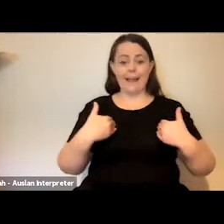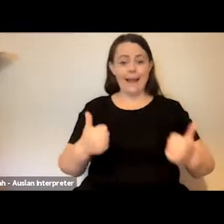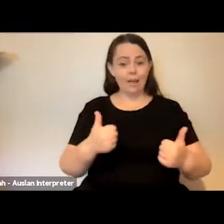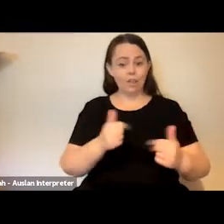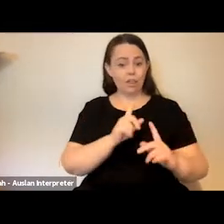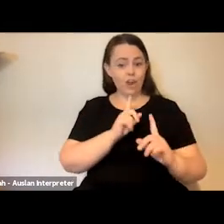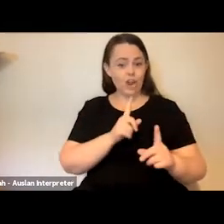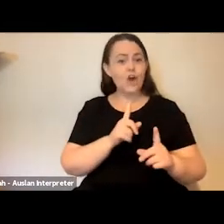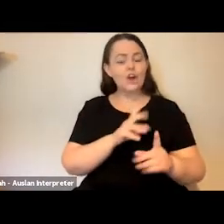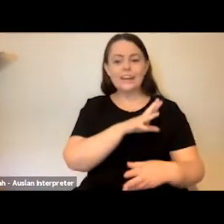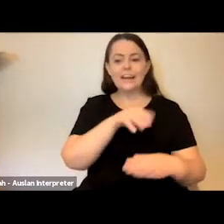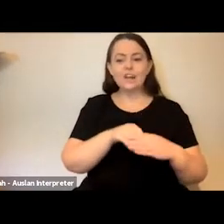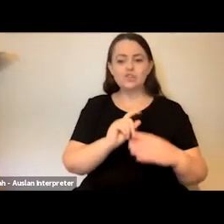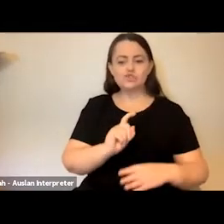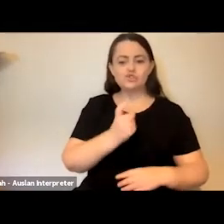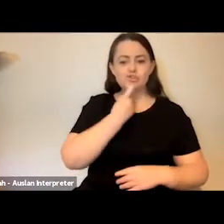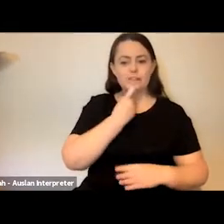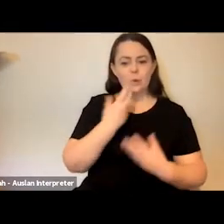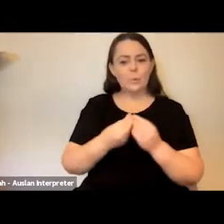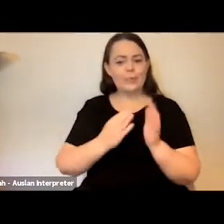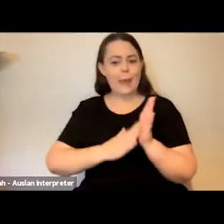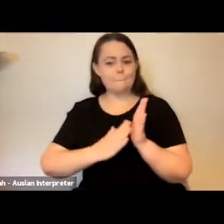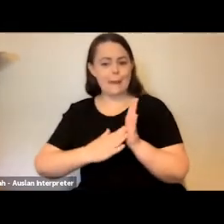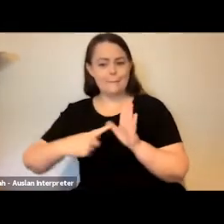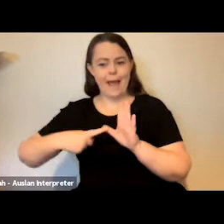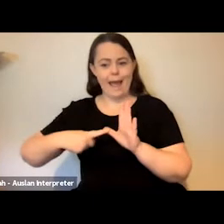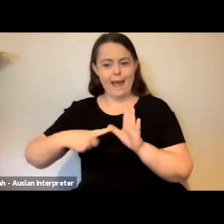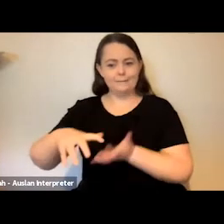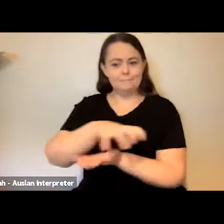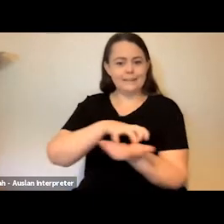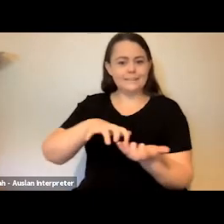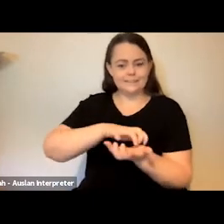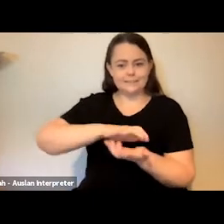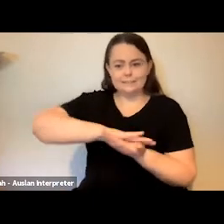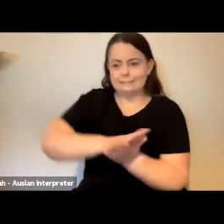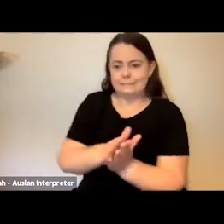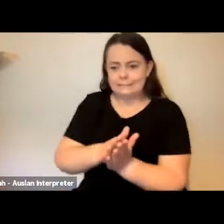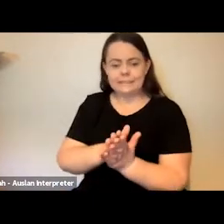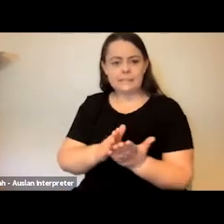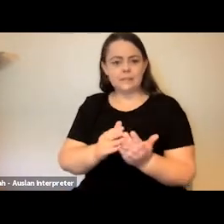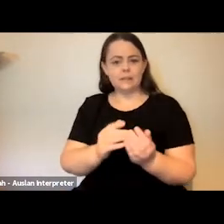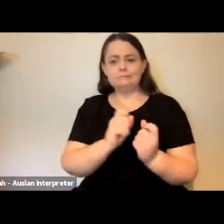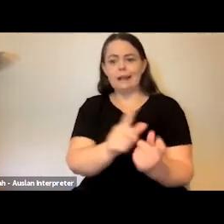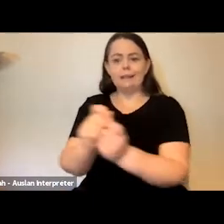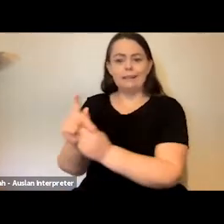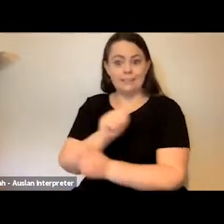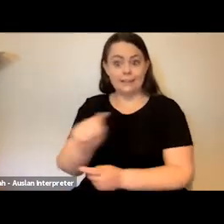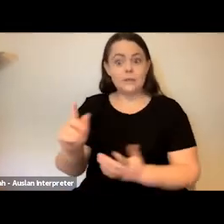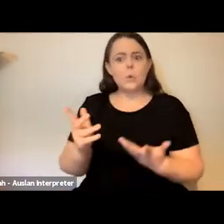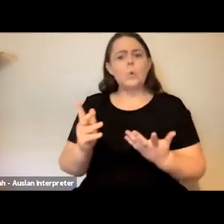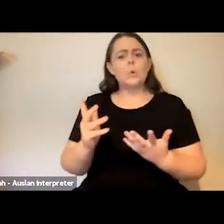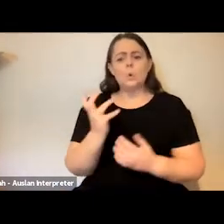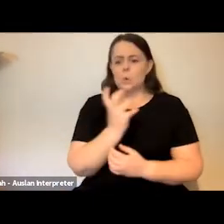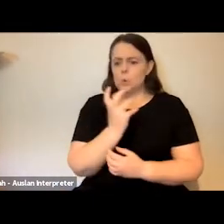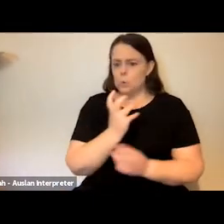PMMA. So we really do encourage anyone who might be using drugs if they start to resume or increase